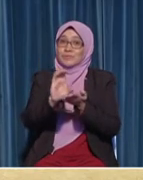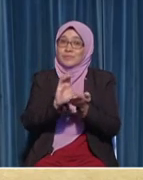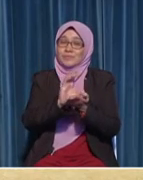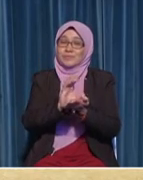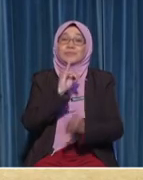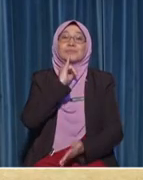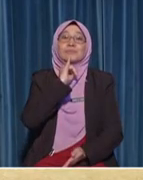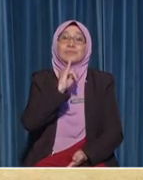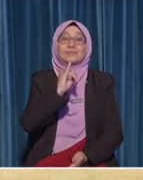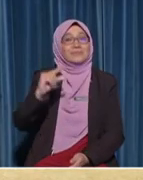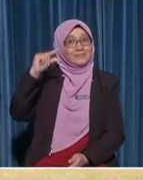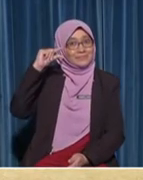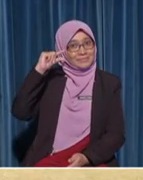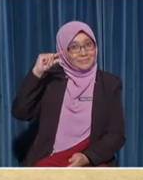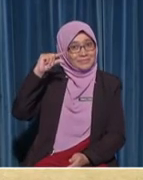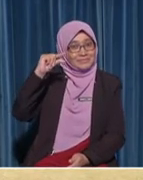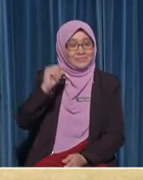crayon is gram.